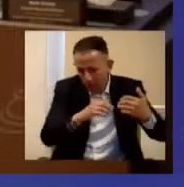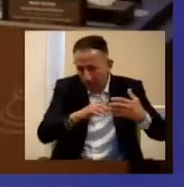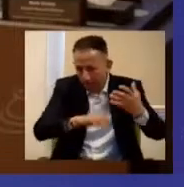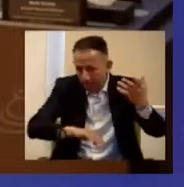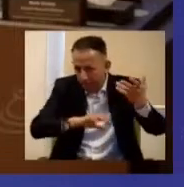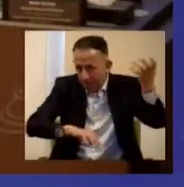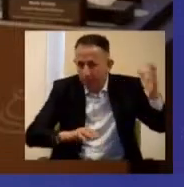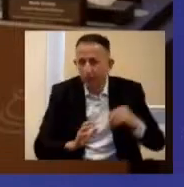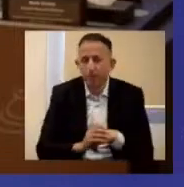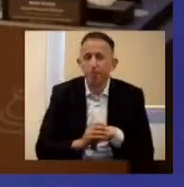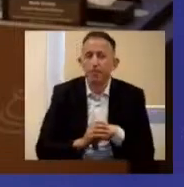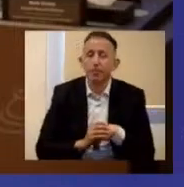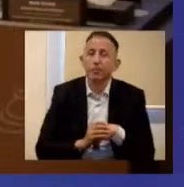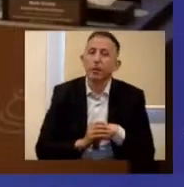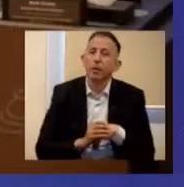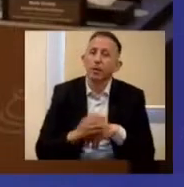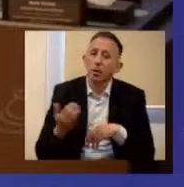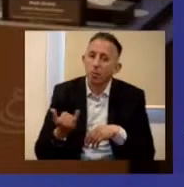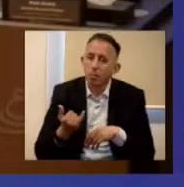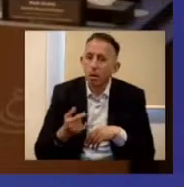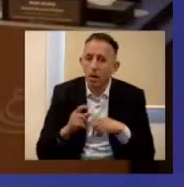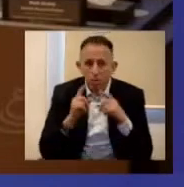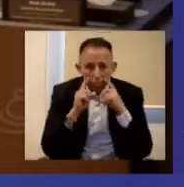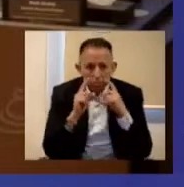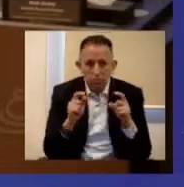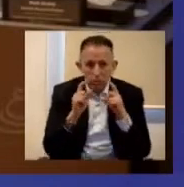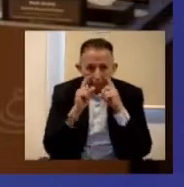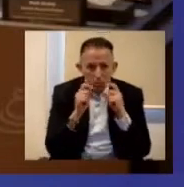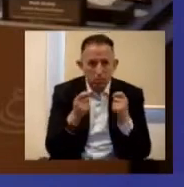serious business and we should not leave it to the market.